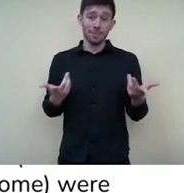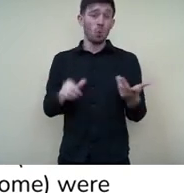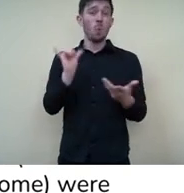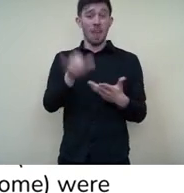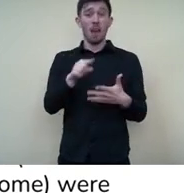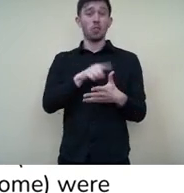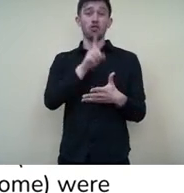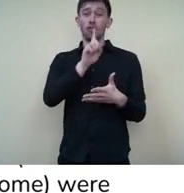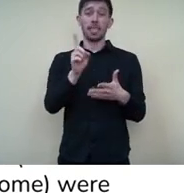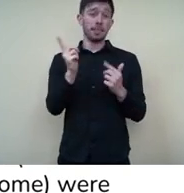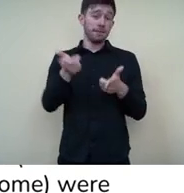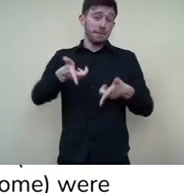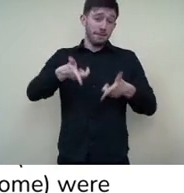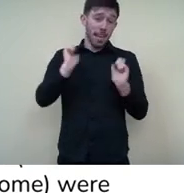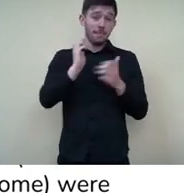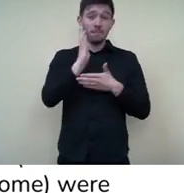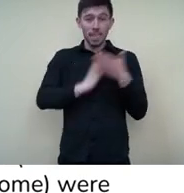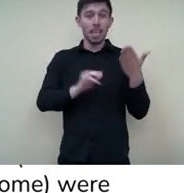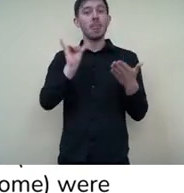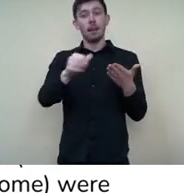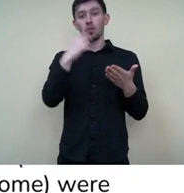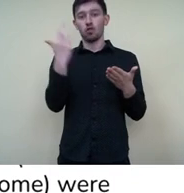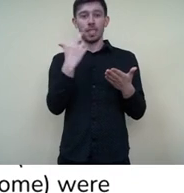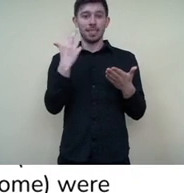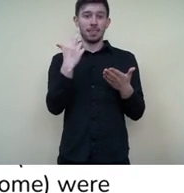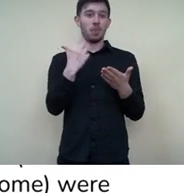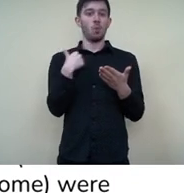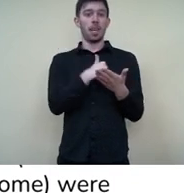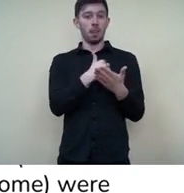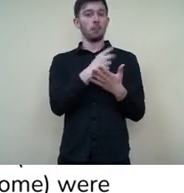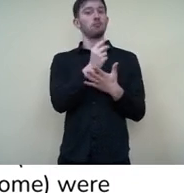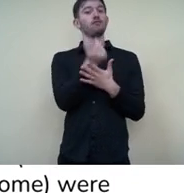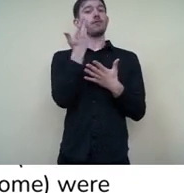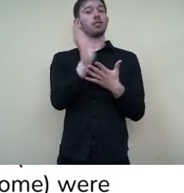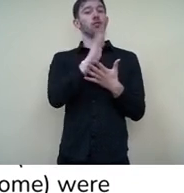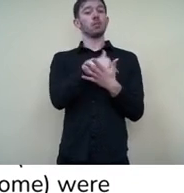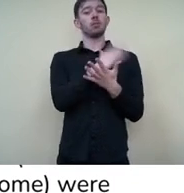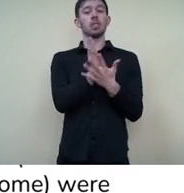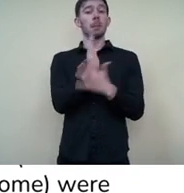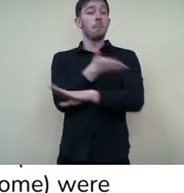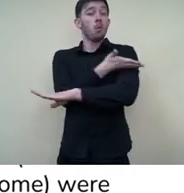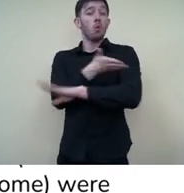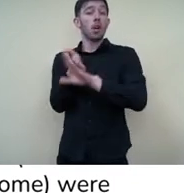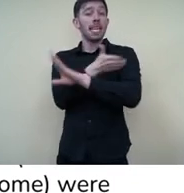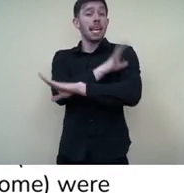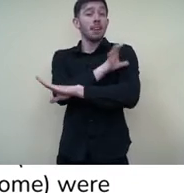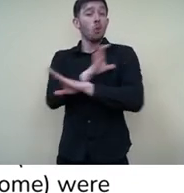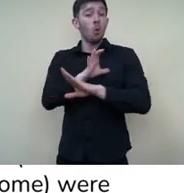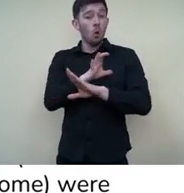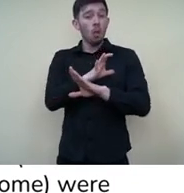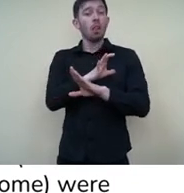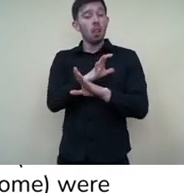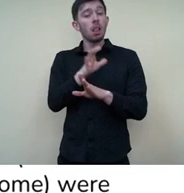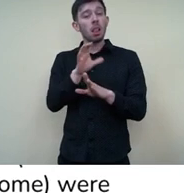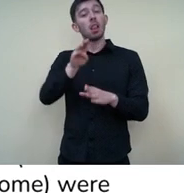very accelerated stage. And so that's why it was so quick for COVID-19. Now for the preclinical stage, as you guys may have heard,